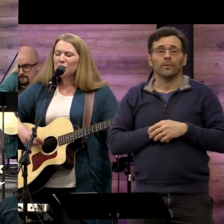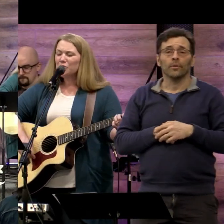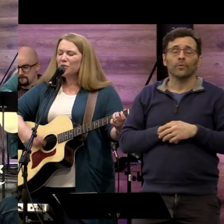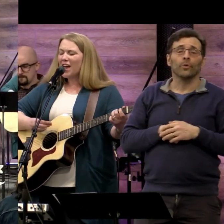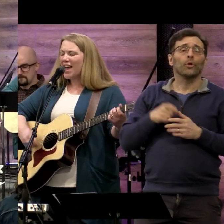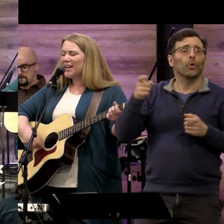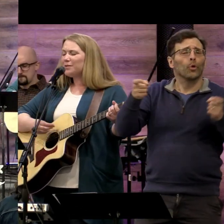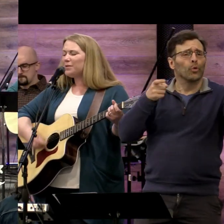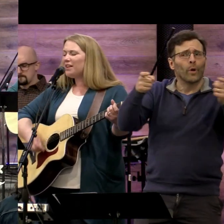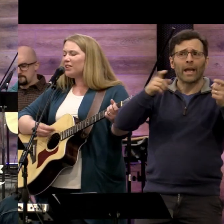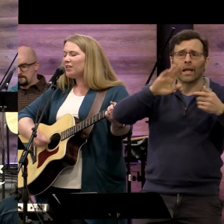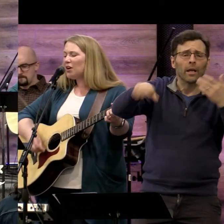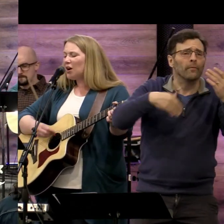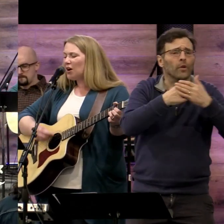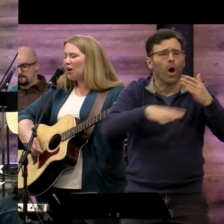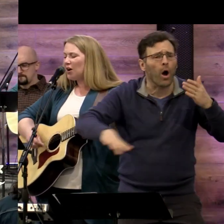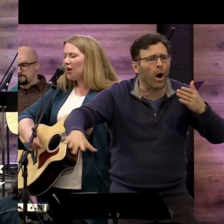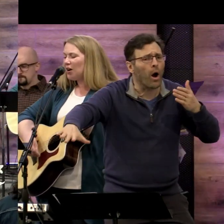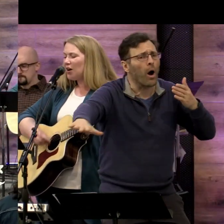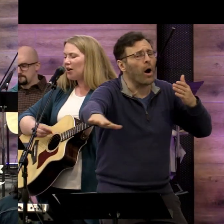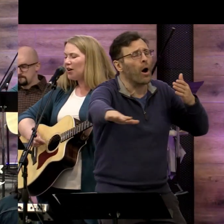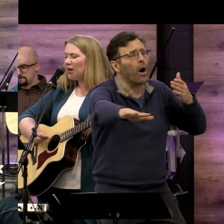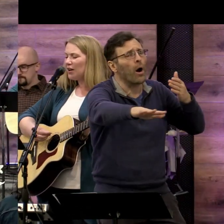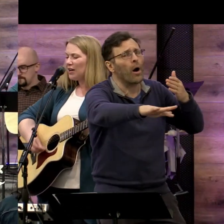You reign above it